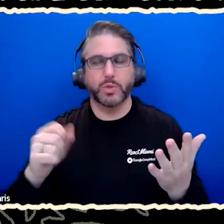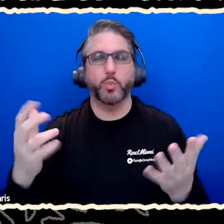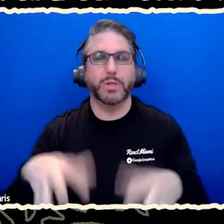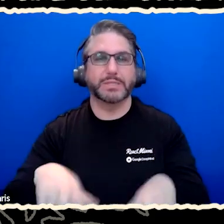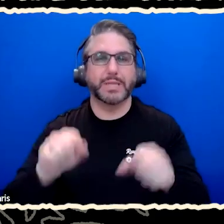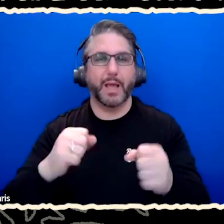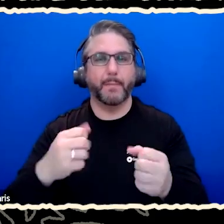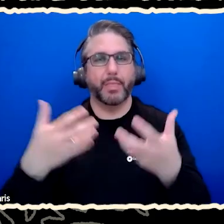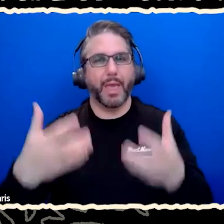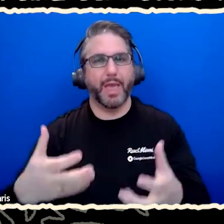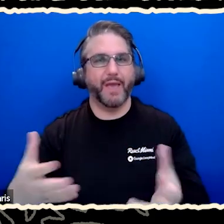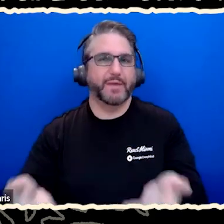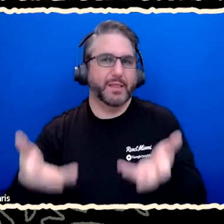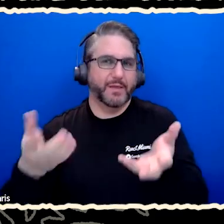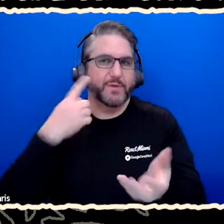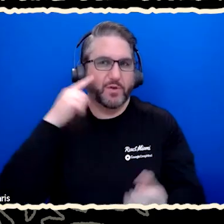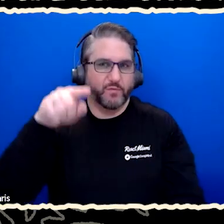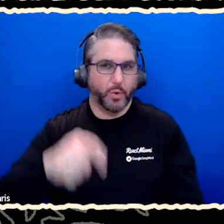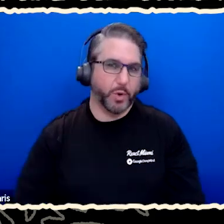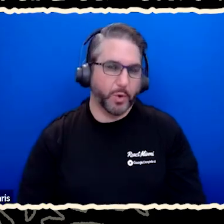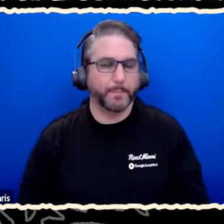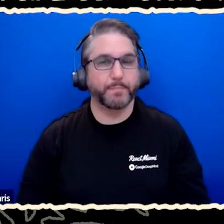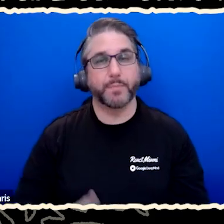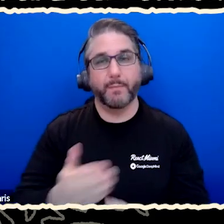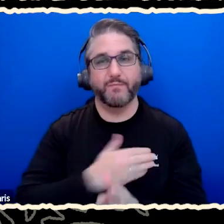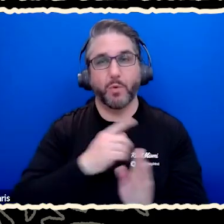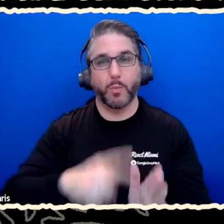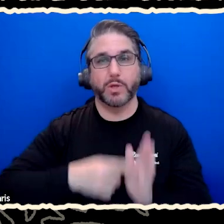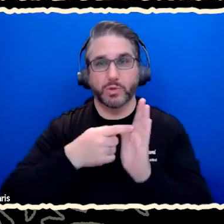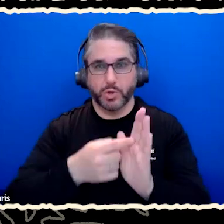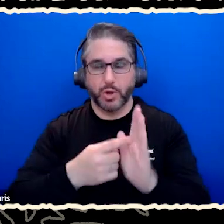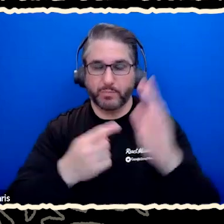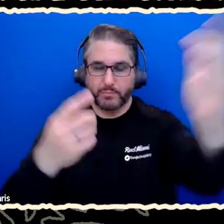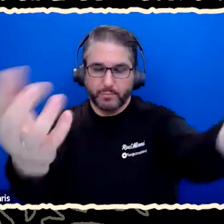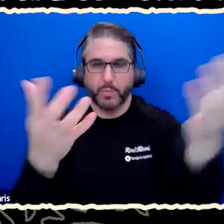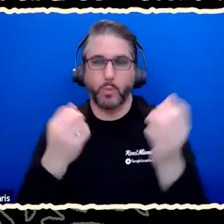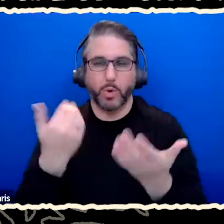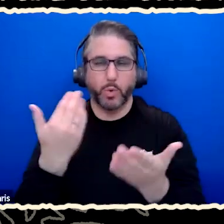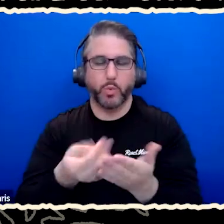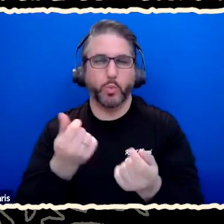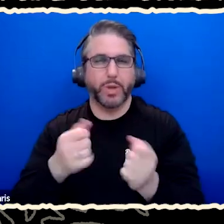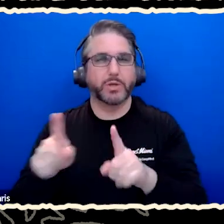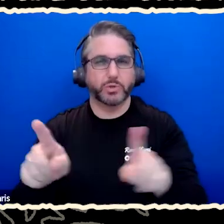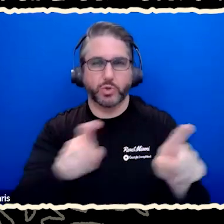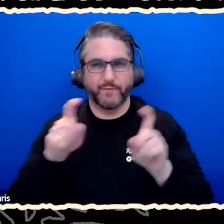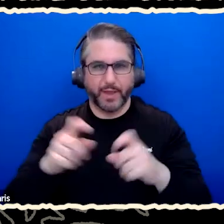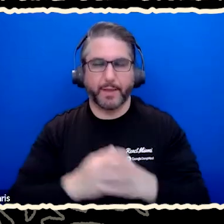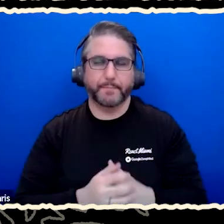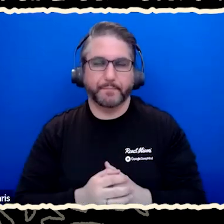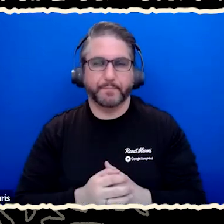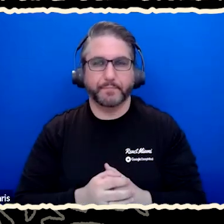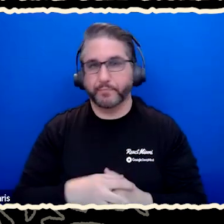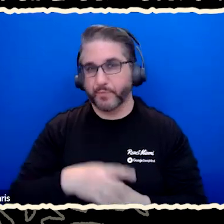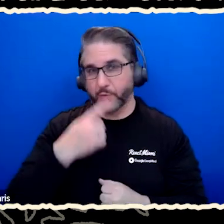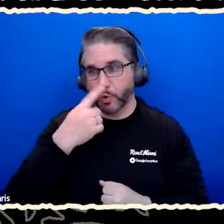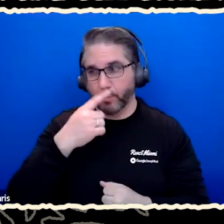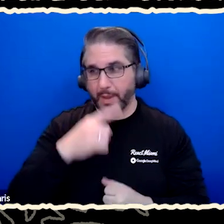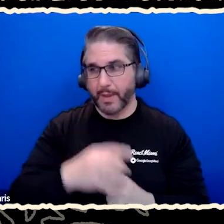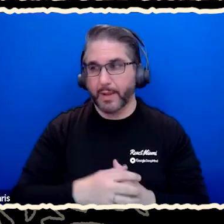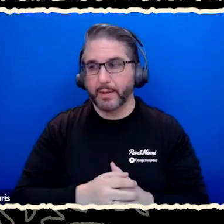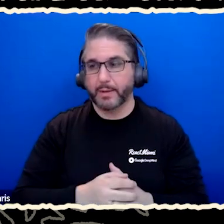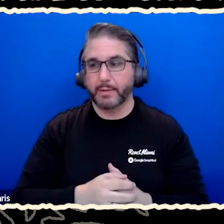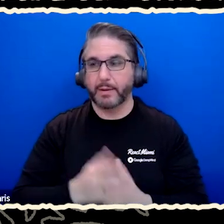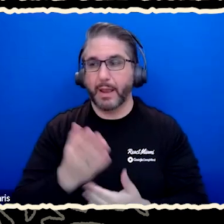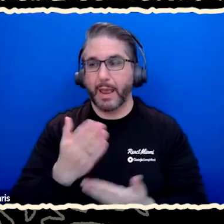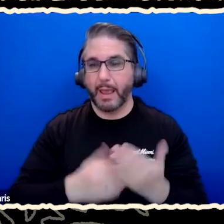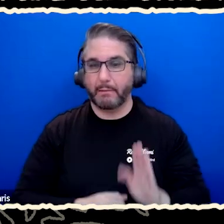you. But before we start, I would like to do a very quick survey. So if you would be so kind to lift your